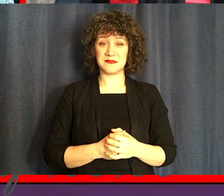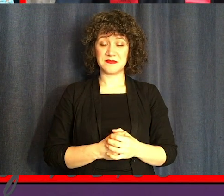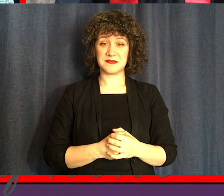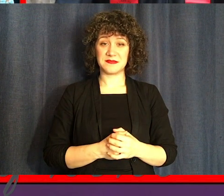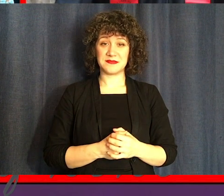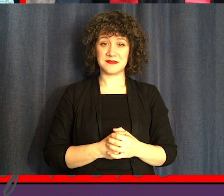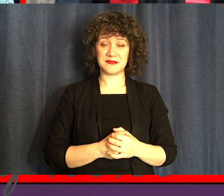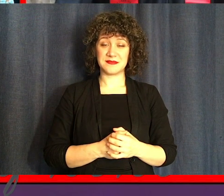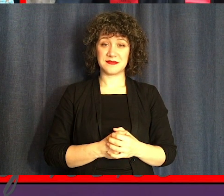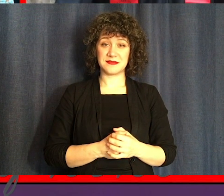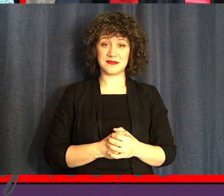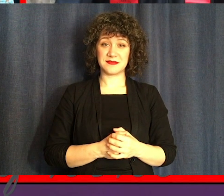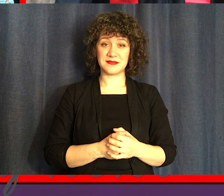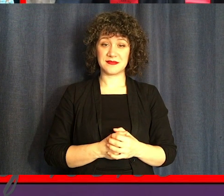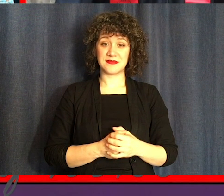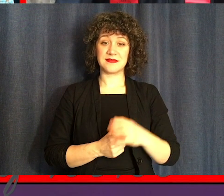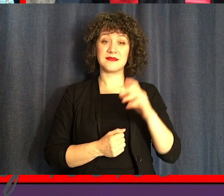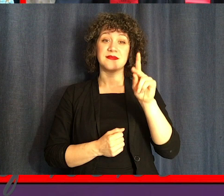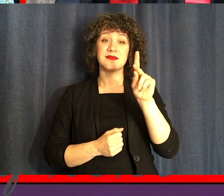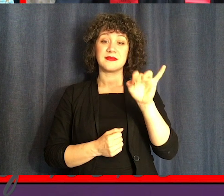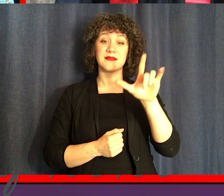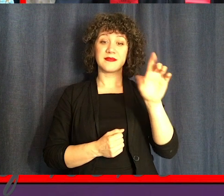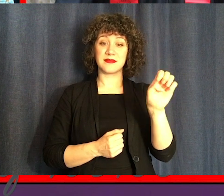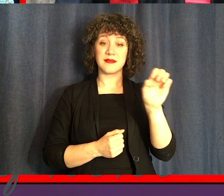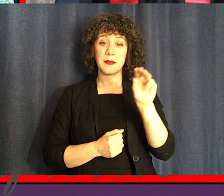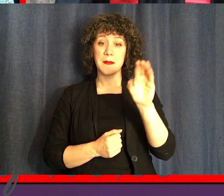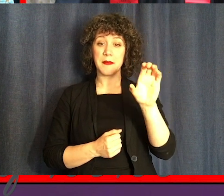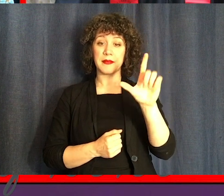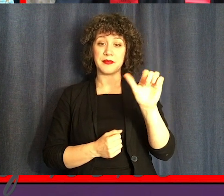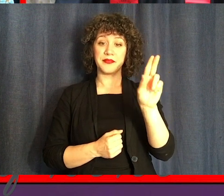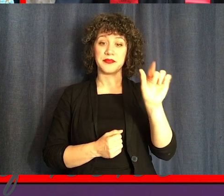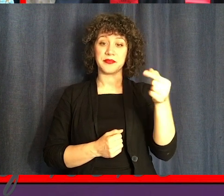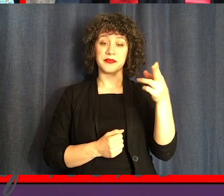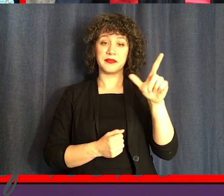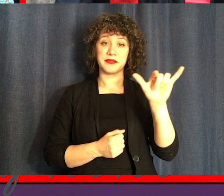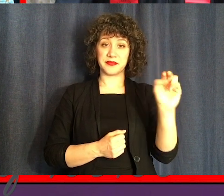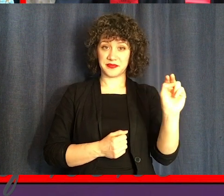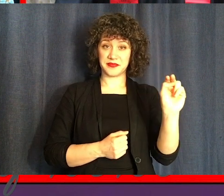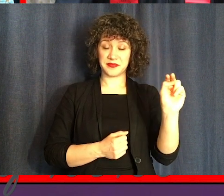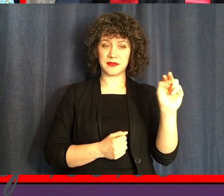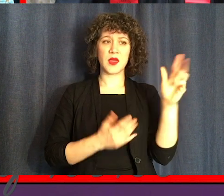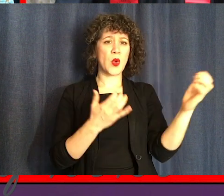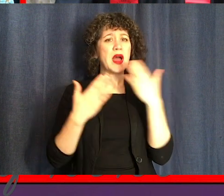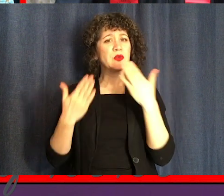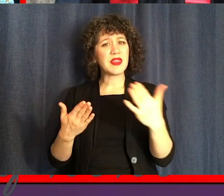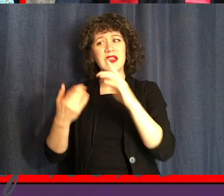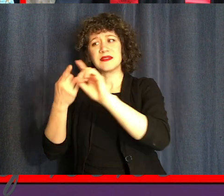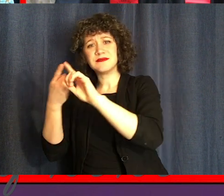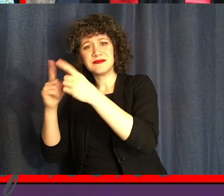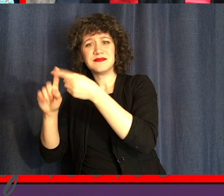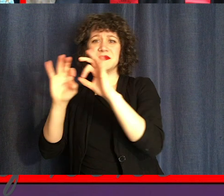Kyle McLaughlin. Kyle would like to thank his family and friends for supporting him and always being there for